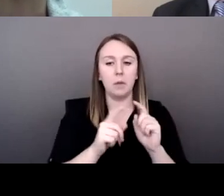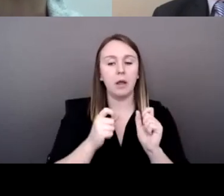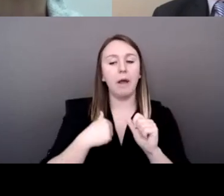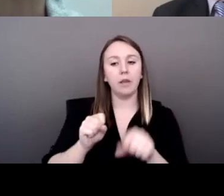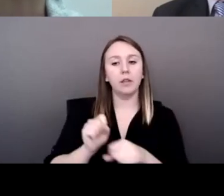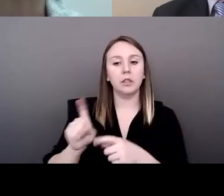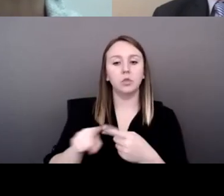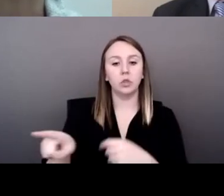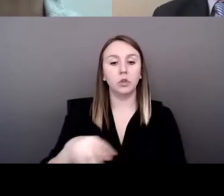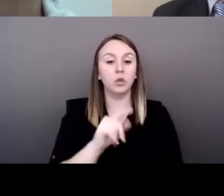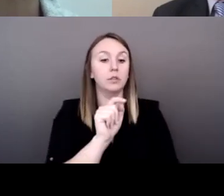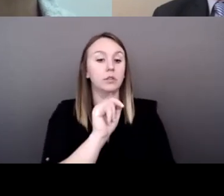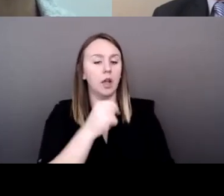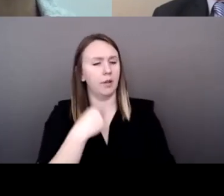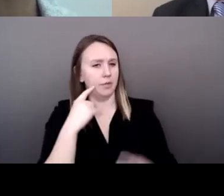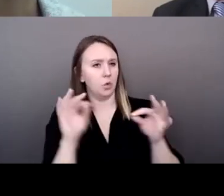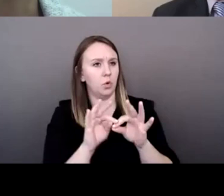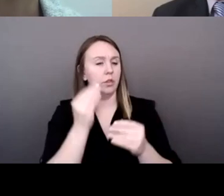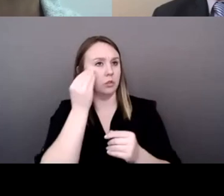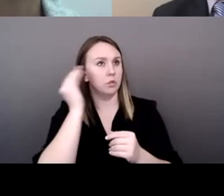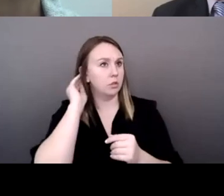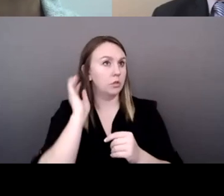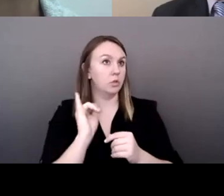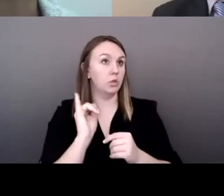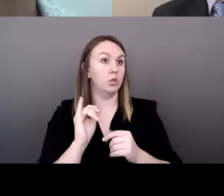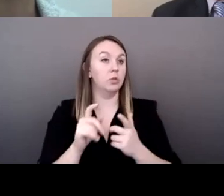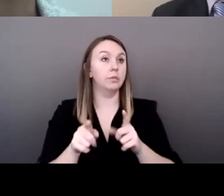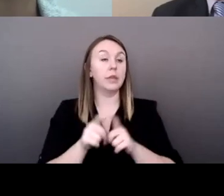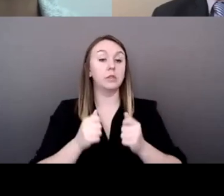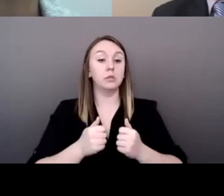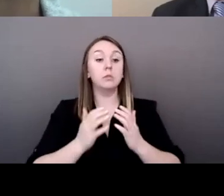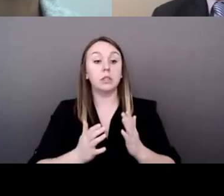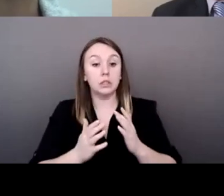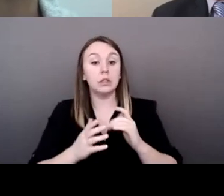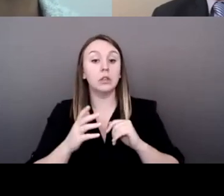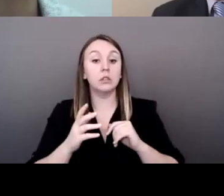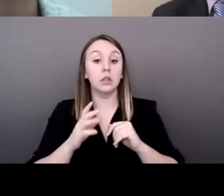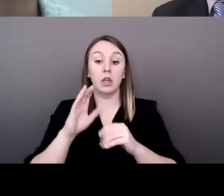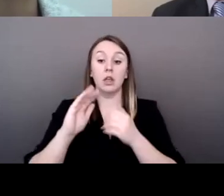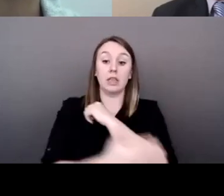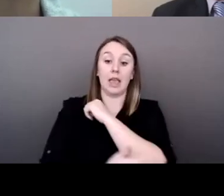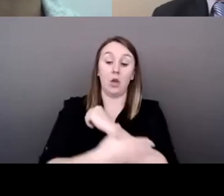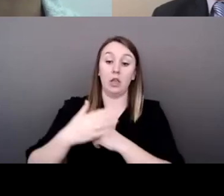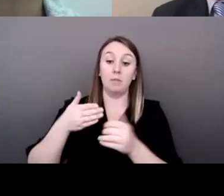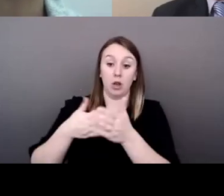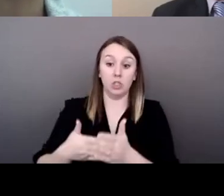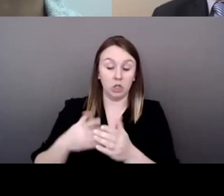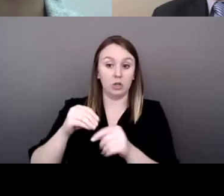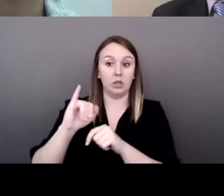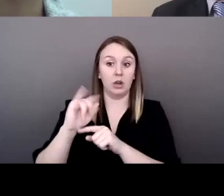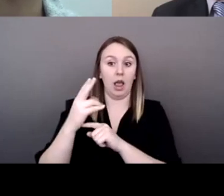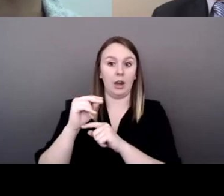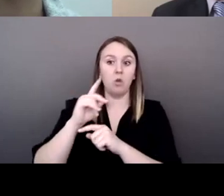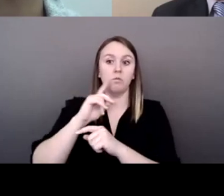I think it's also worth noting from a constituent standpoint, county prosecutors in Idaho are elected. So if we see these gaps in data